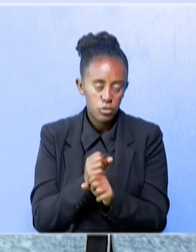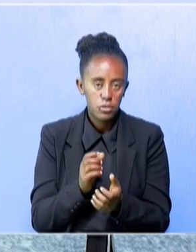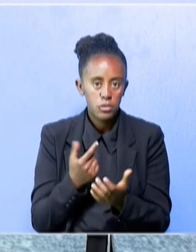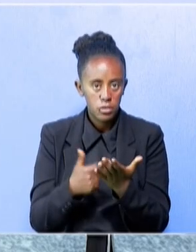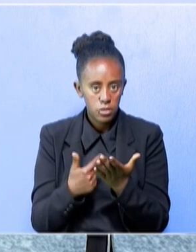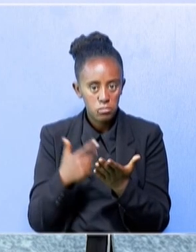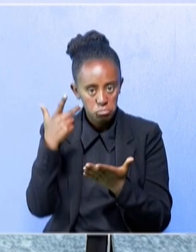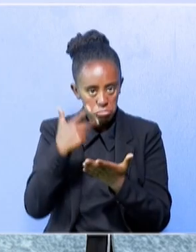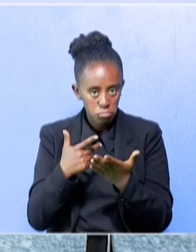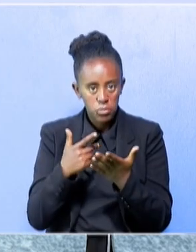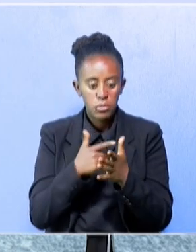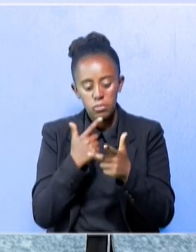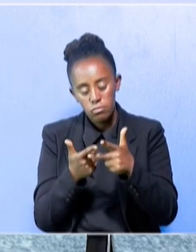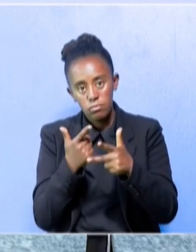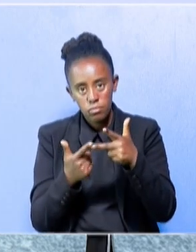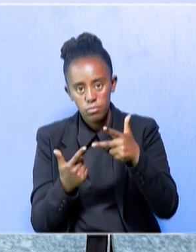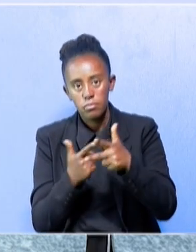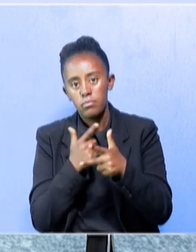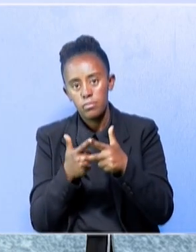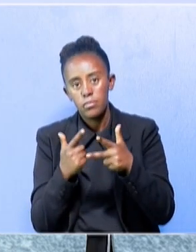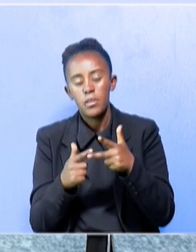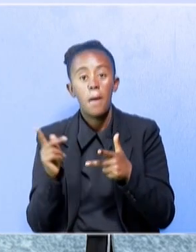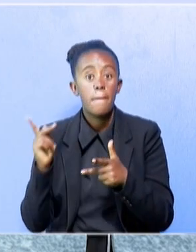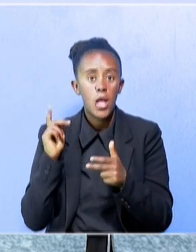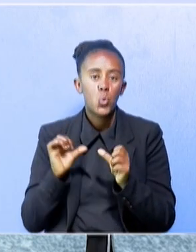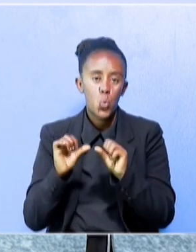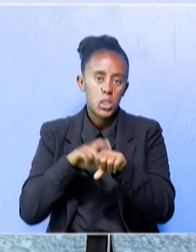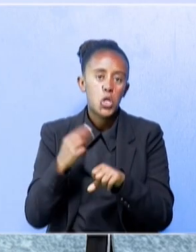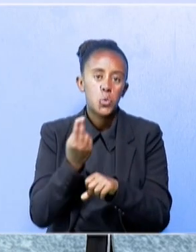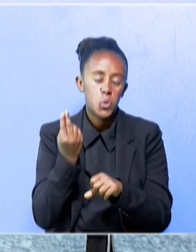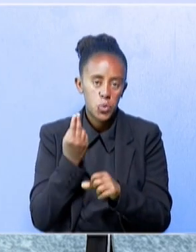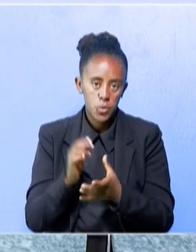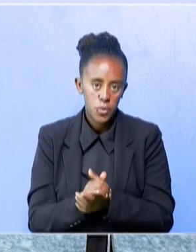These are three functions of past continuous tense.